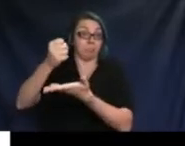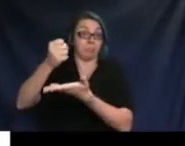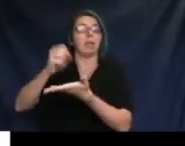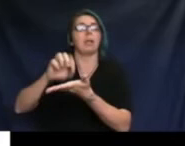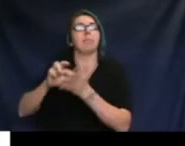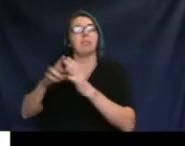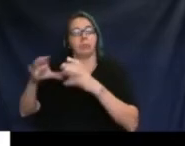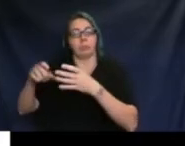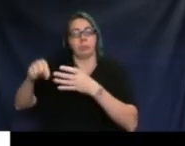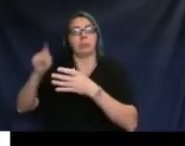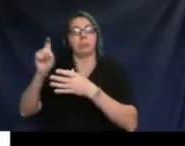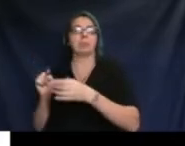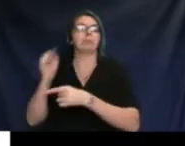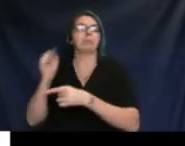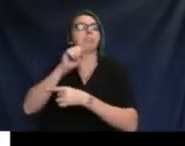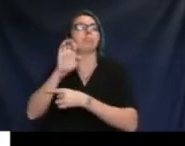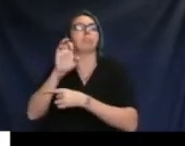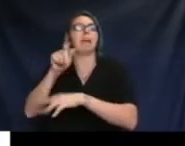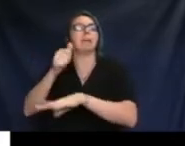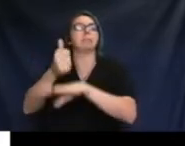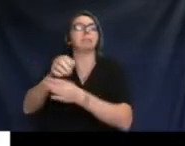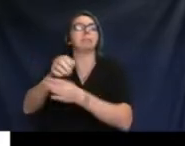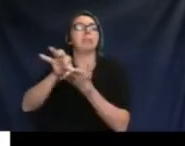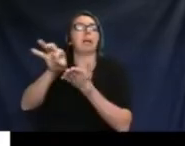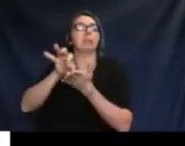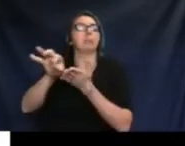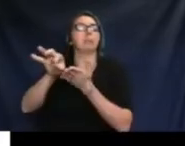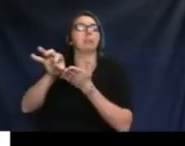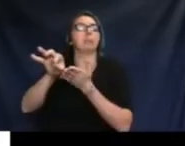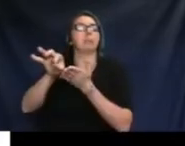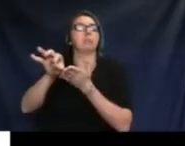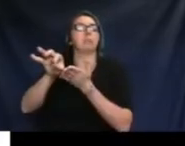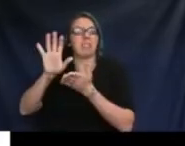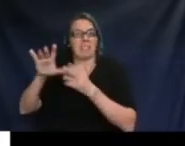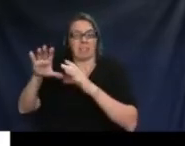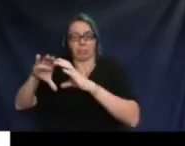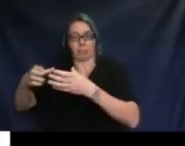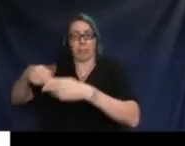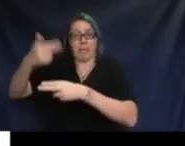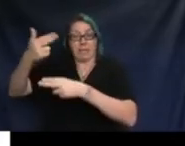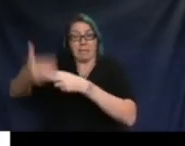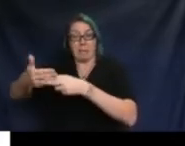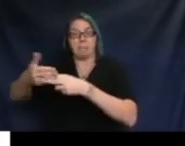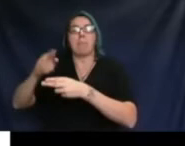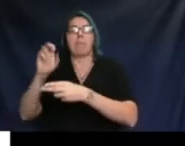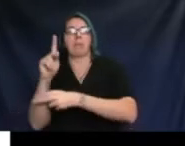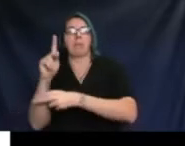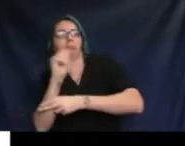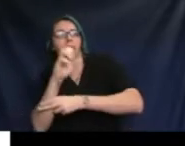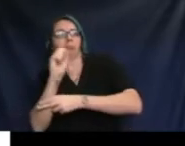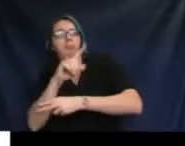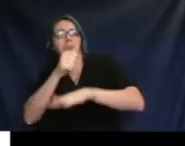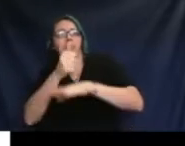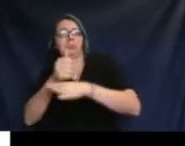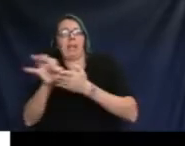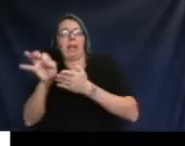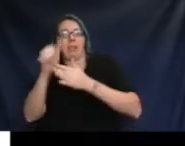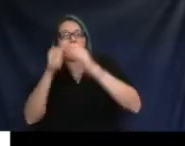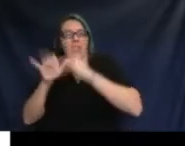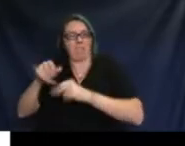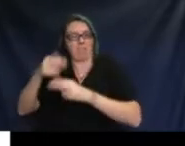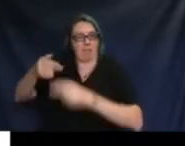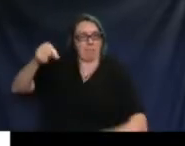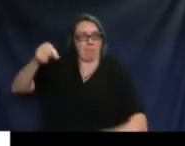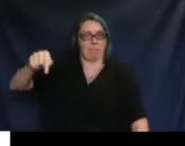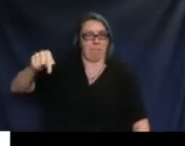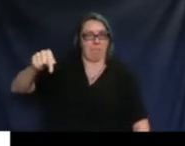bank, which isn't too hard to do. So if you need any support thinking through any of those things, just get in touch.